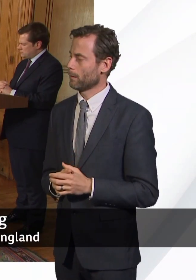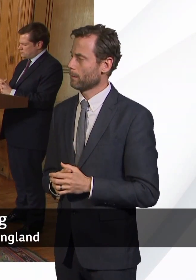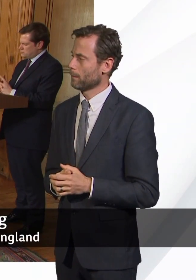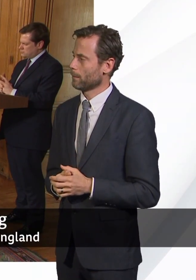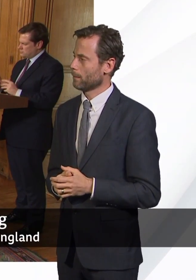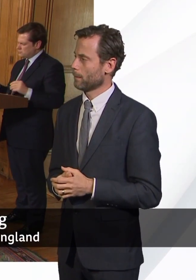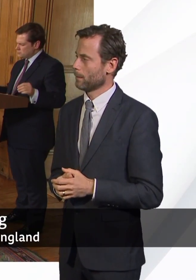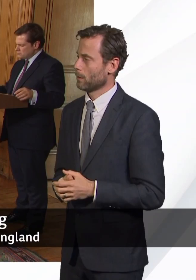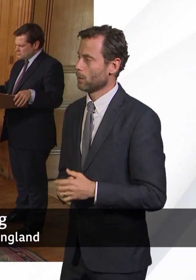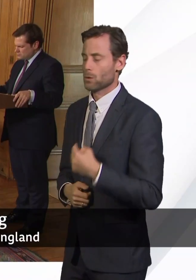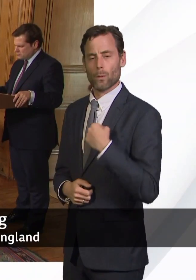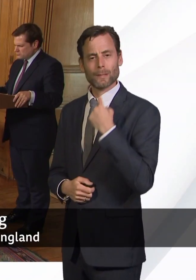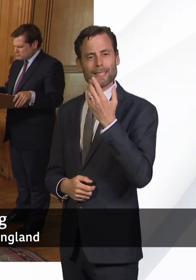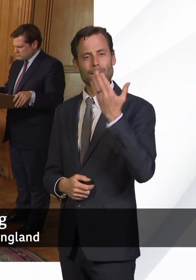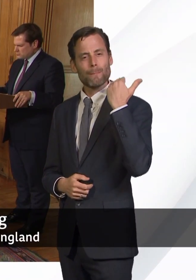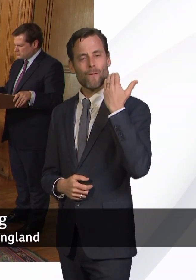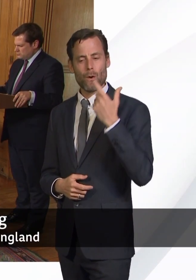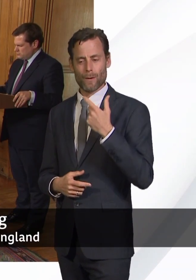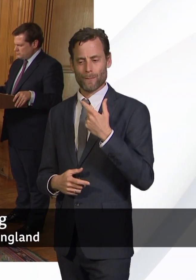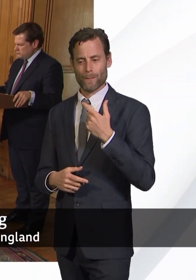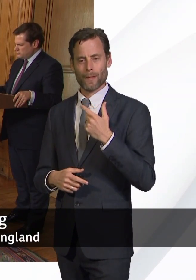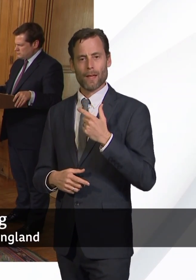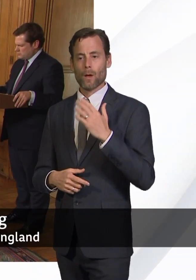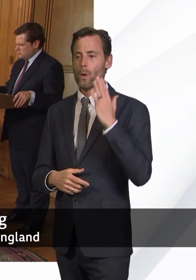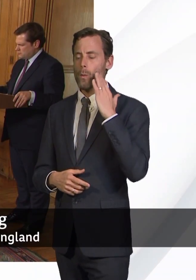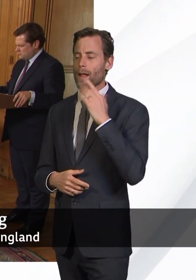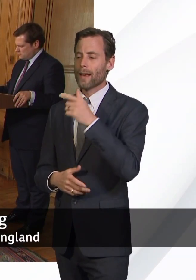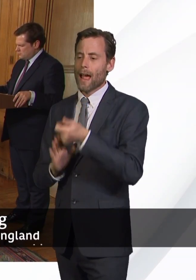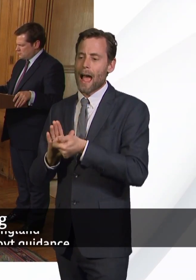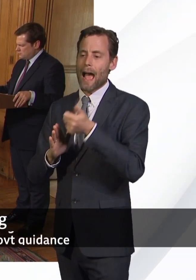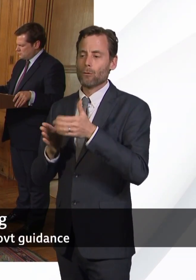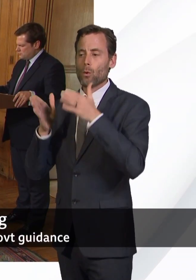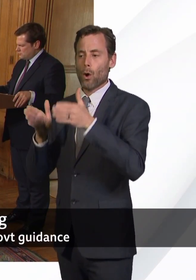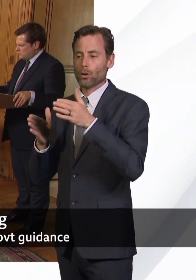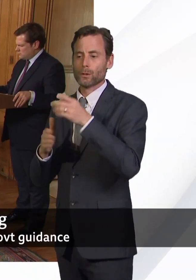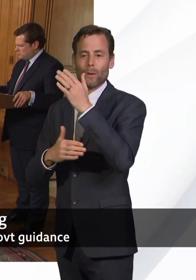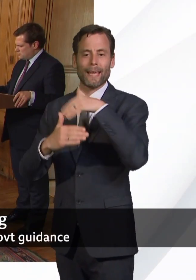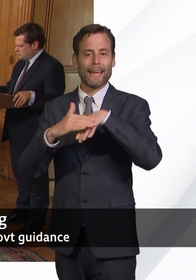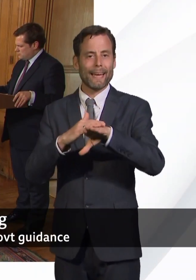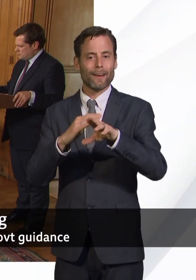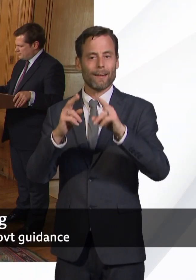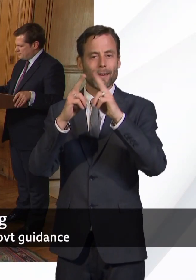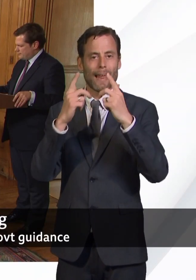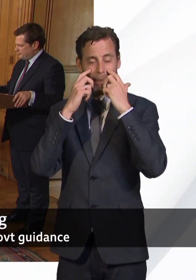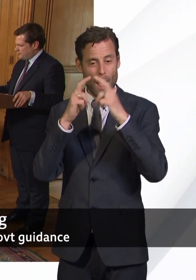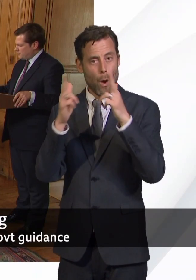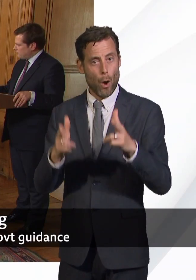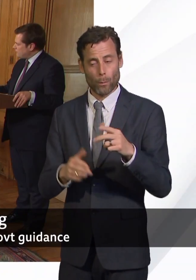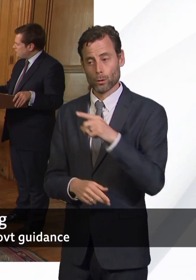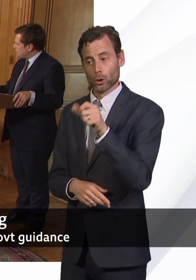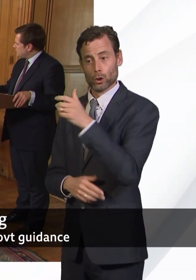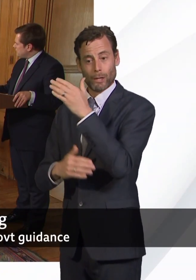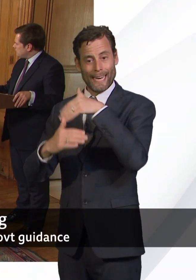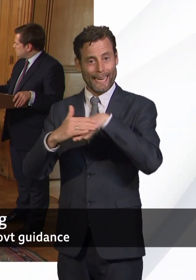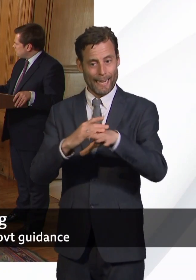the point I made earlier about advising discharge into an isolation period for an elderly person is